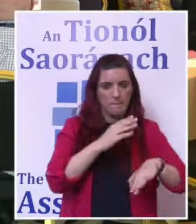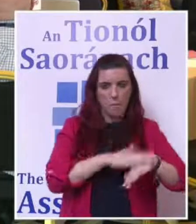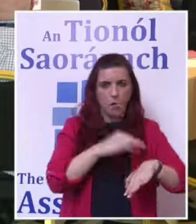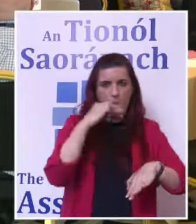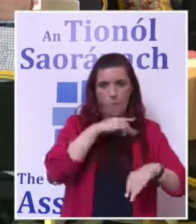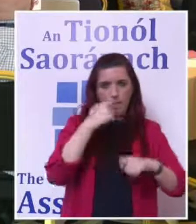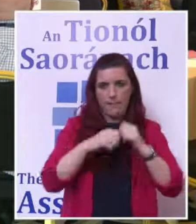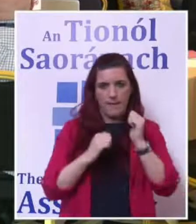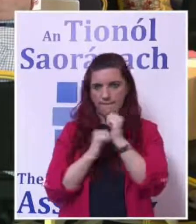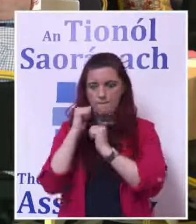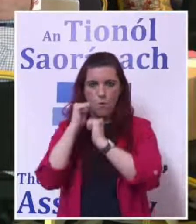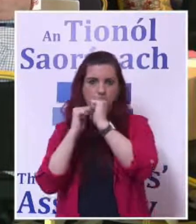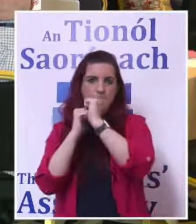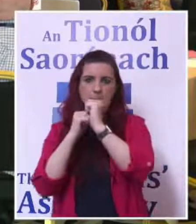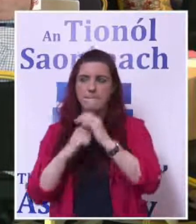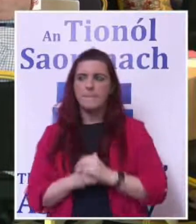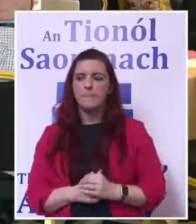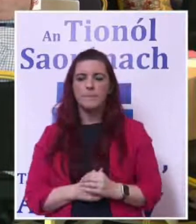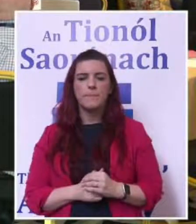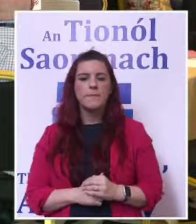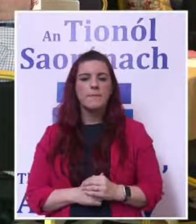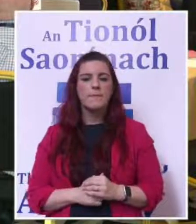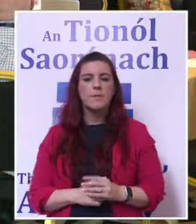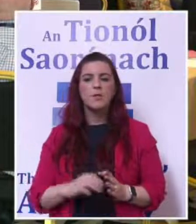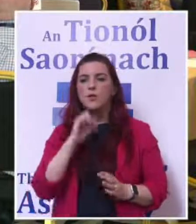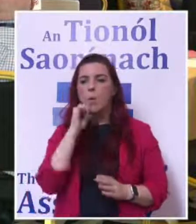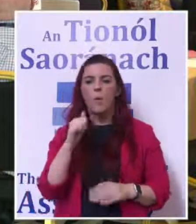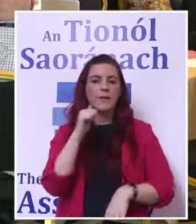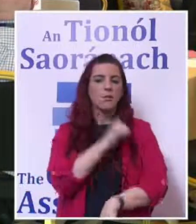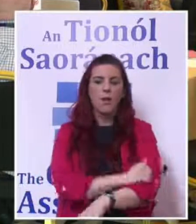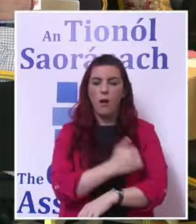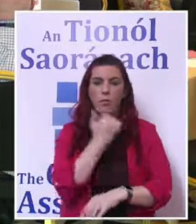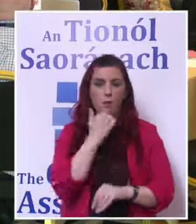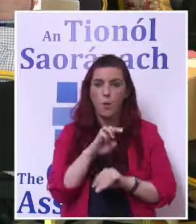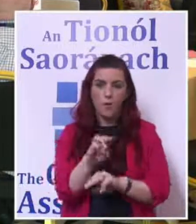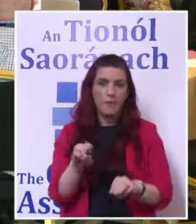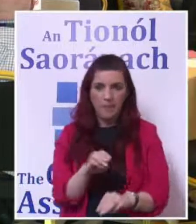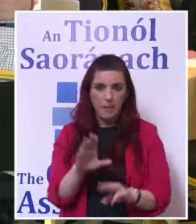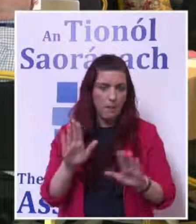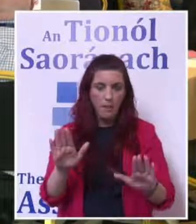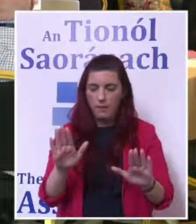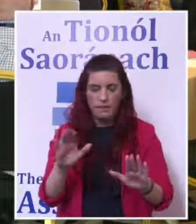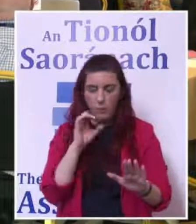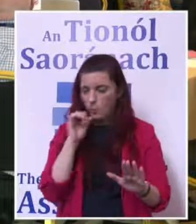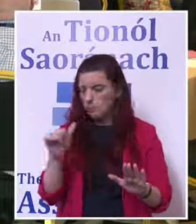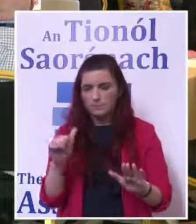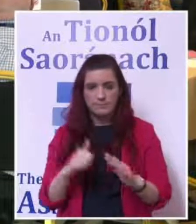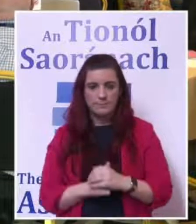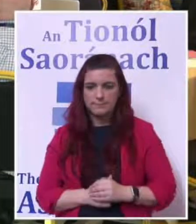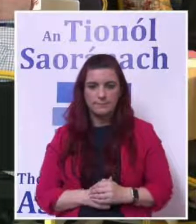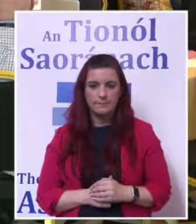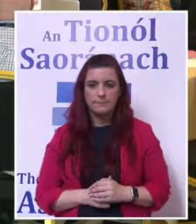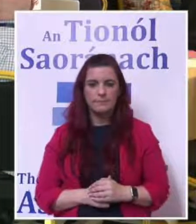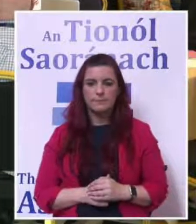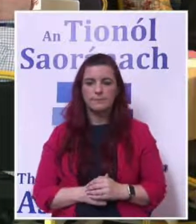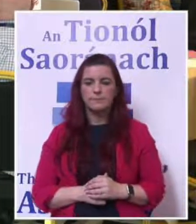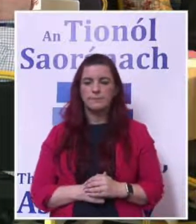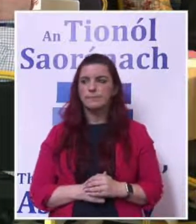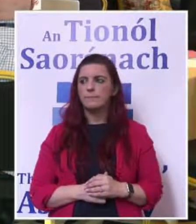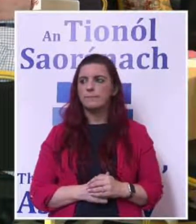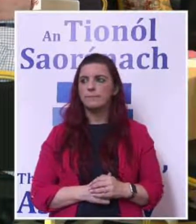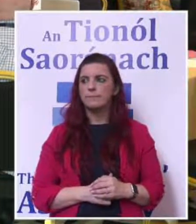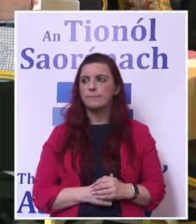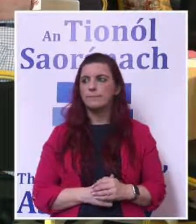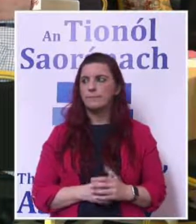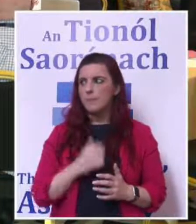Yeah, and don't get hung up on population, I think would be on the size. Yeah. Yeah, no,